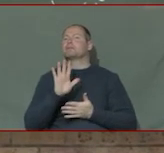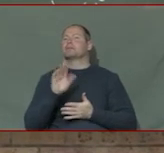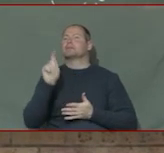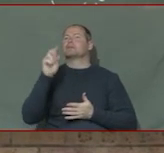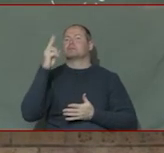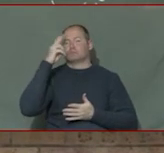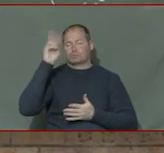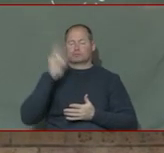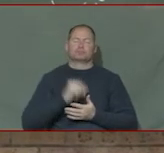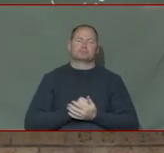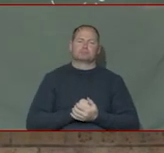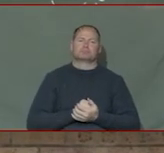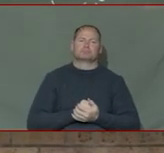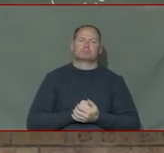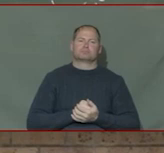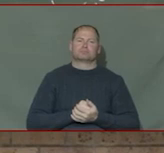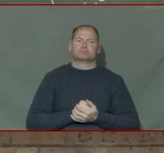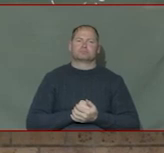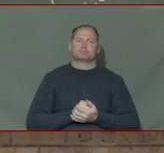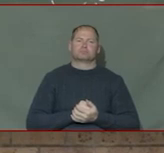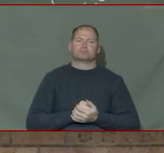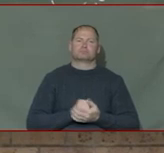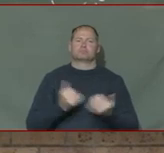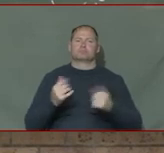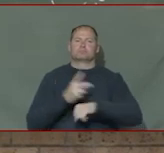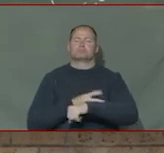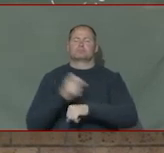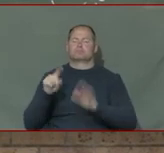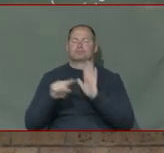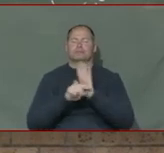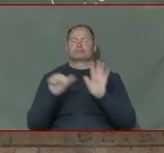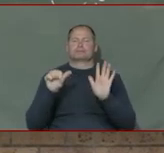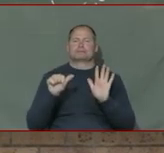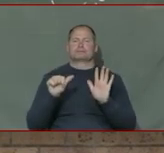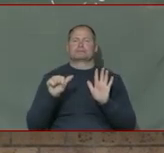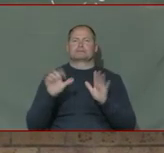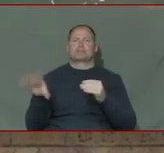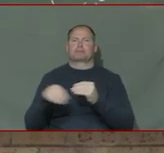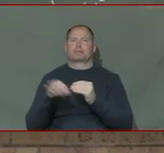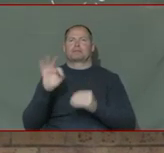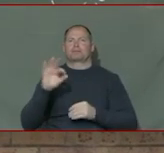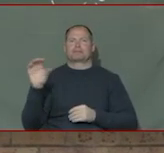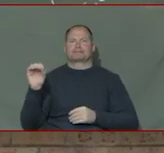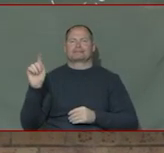squared. Okay, so we're going to differentiate negative 6 plus 30t